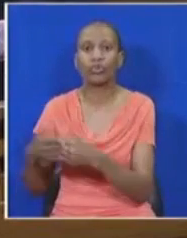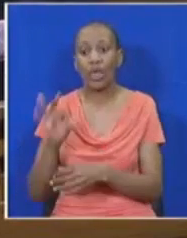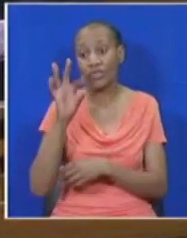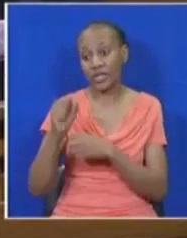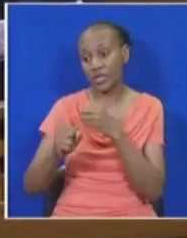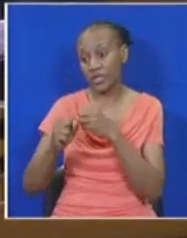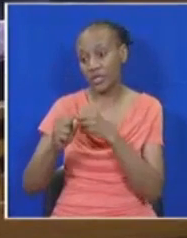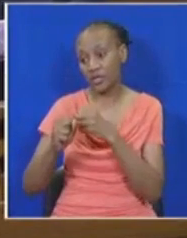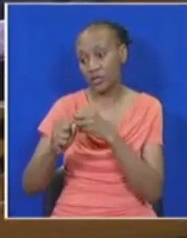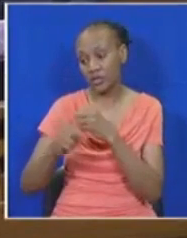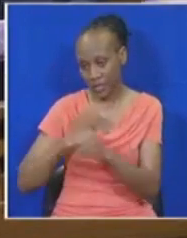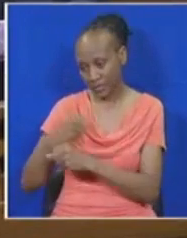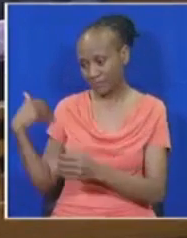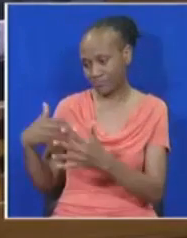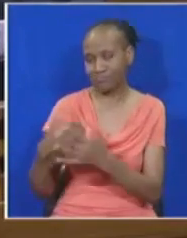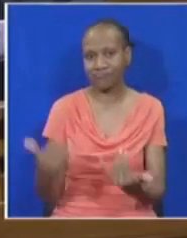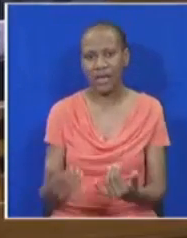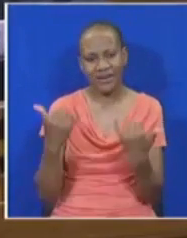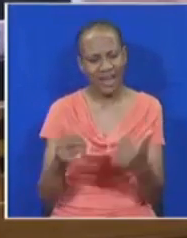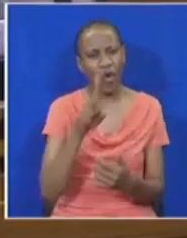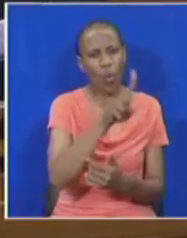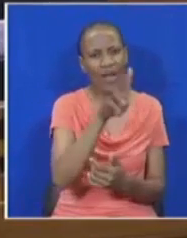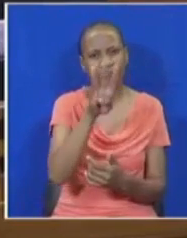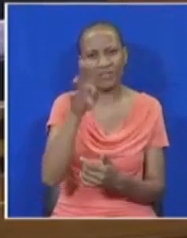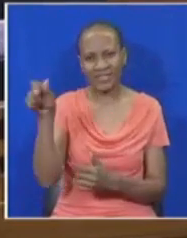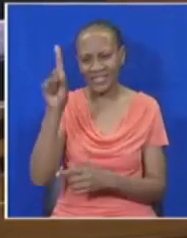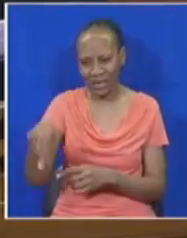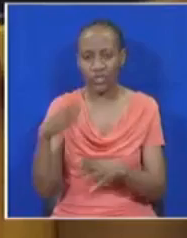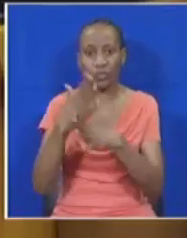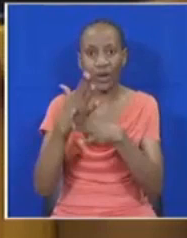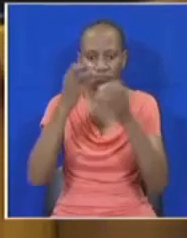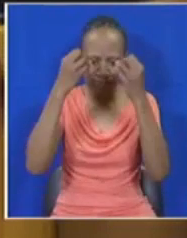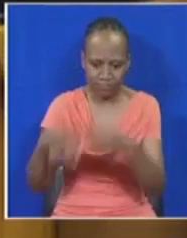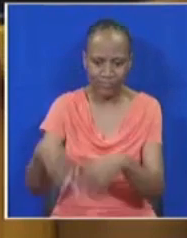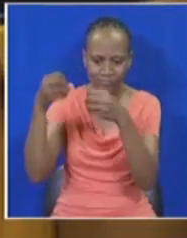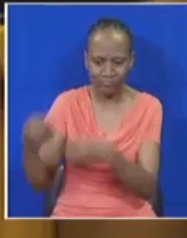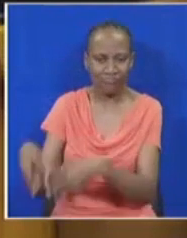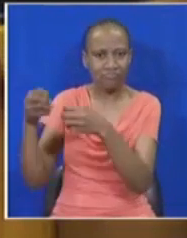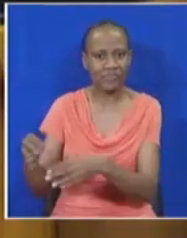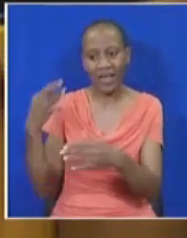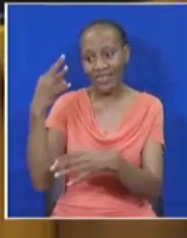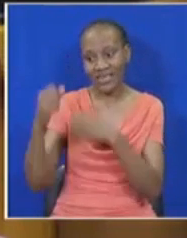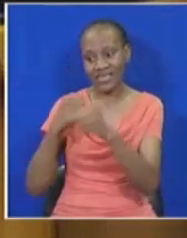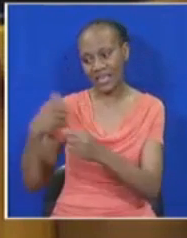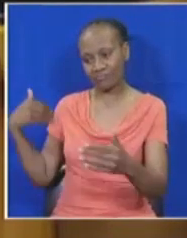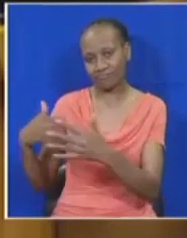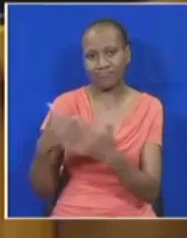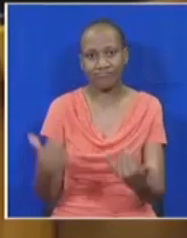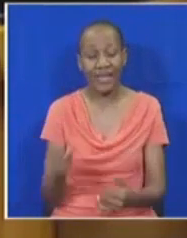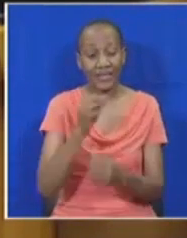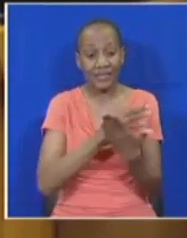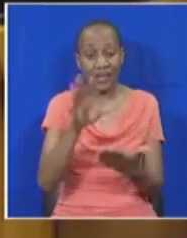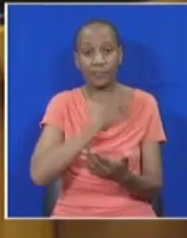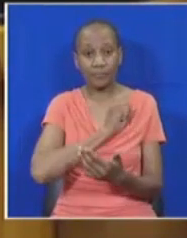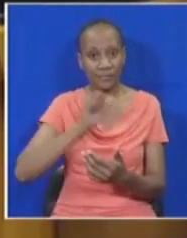years. It has led to almost 146,000 job losses over the last 3 years. Some officials